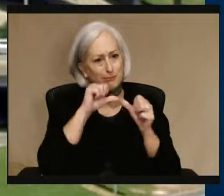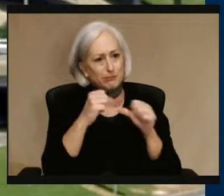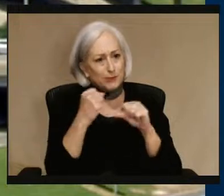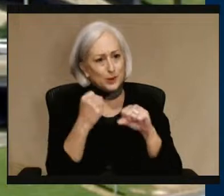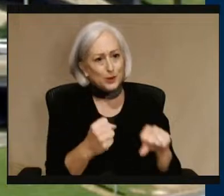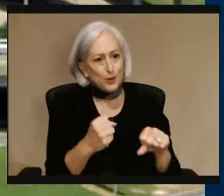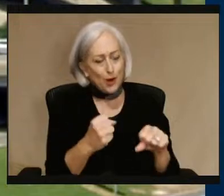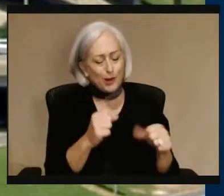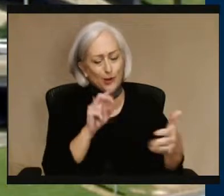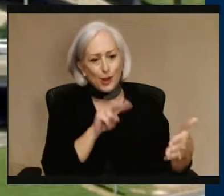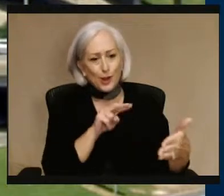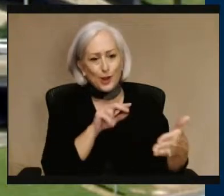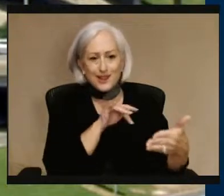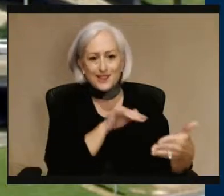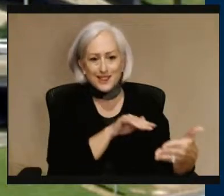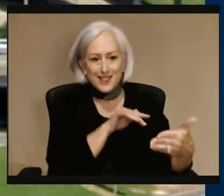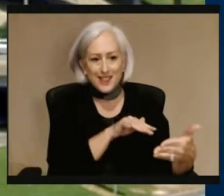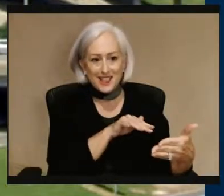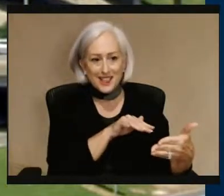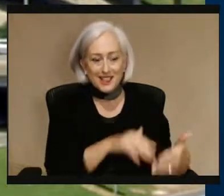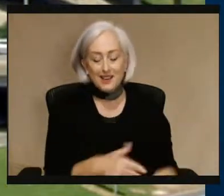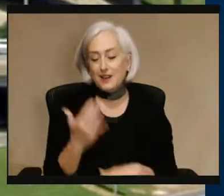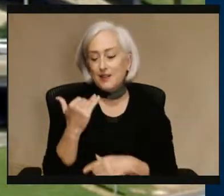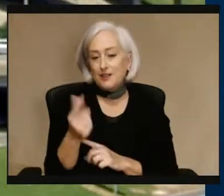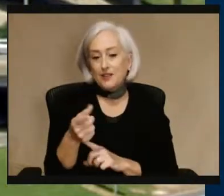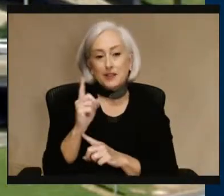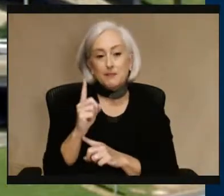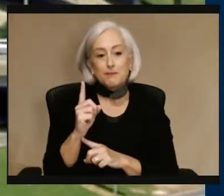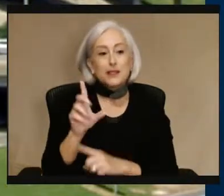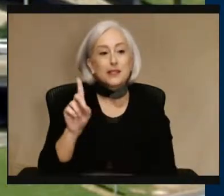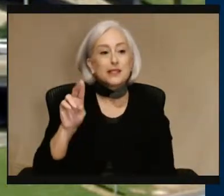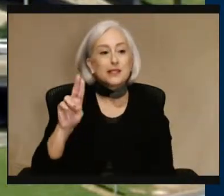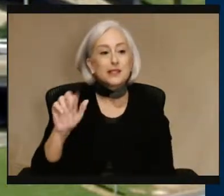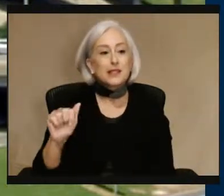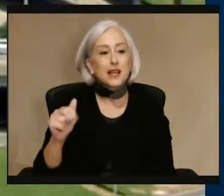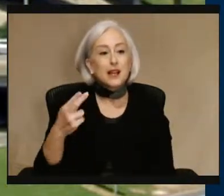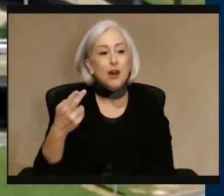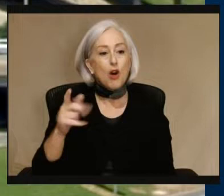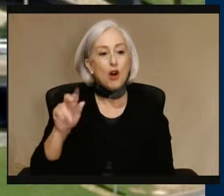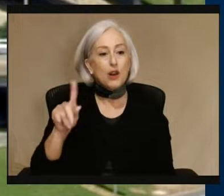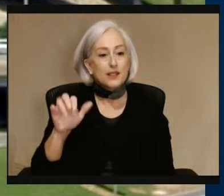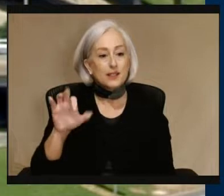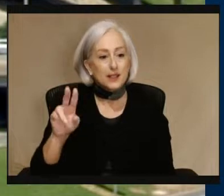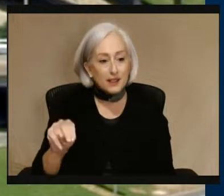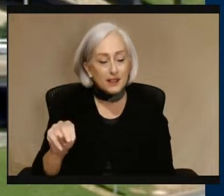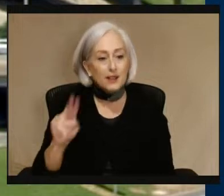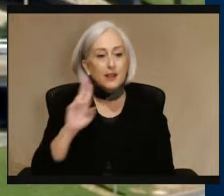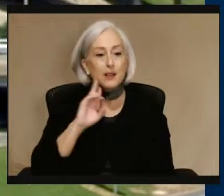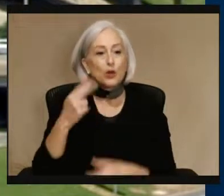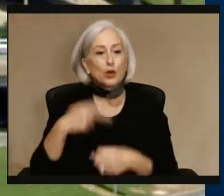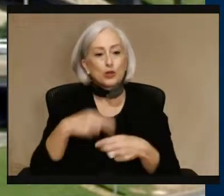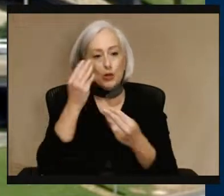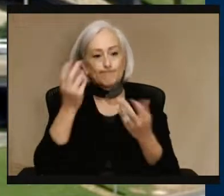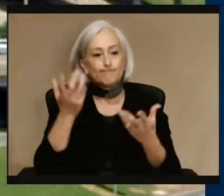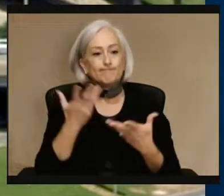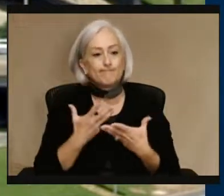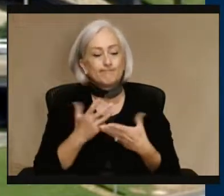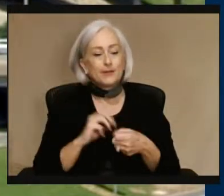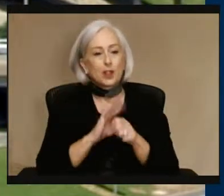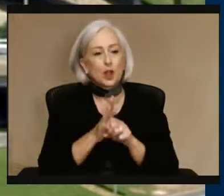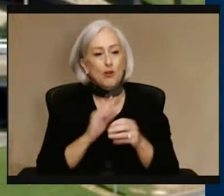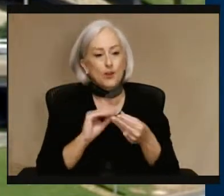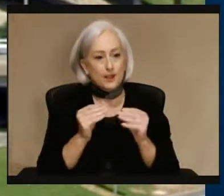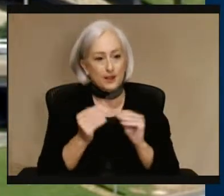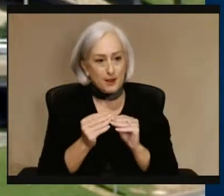15 minutes or so, Dr. Dana Hawkinson will join us with the COVID count. But first, it is a leading cause of death among some age groups in the United